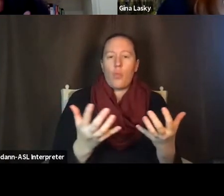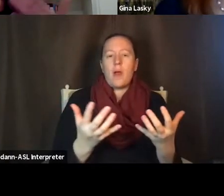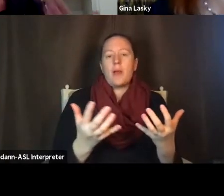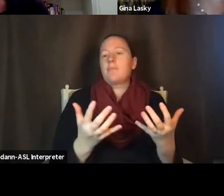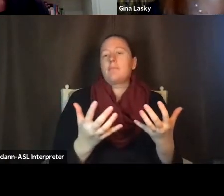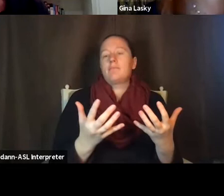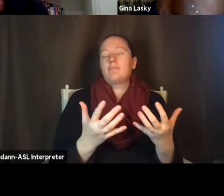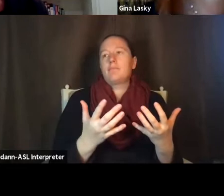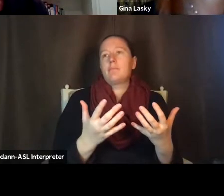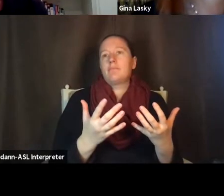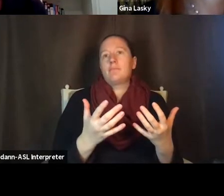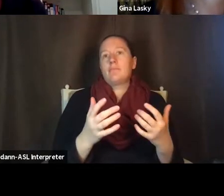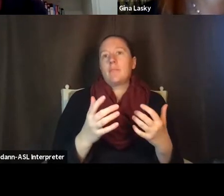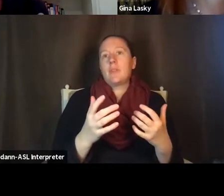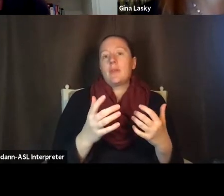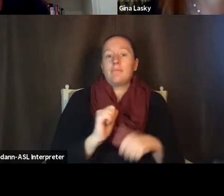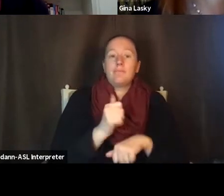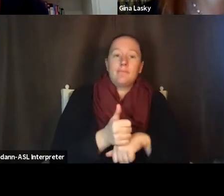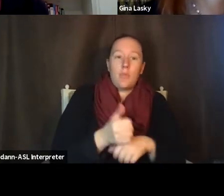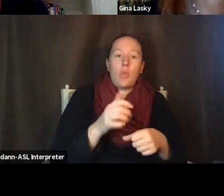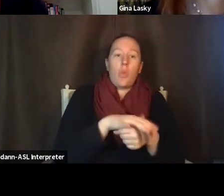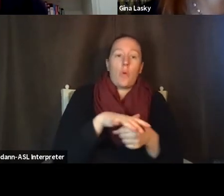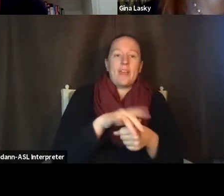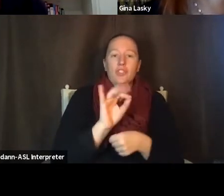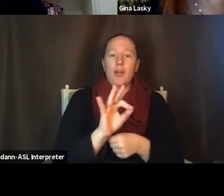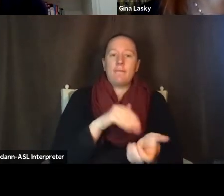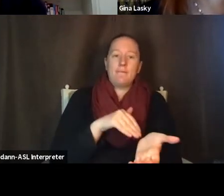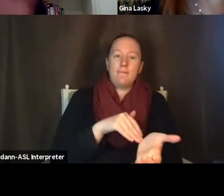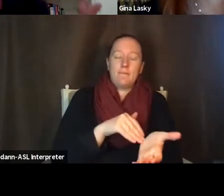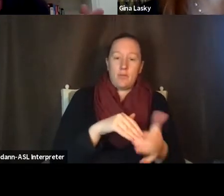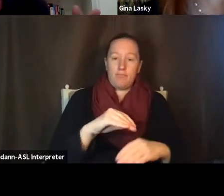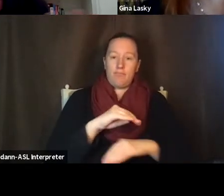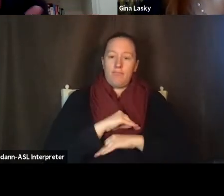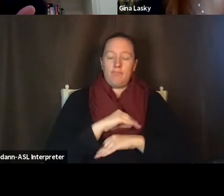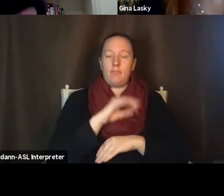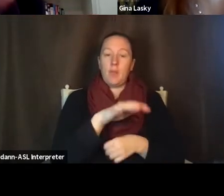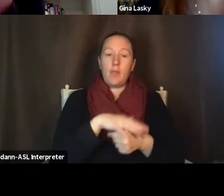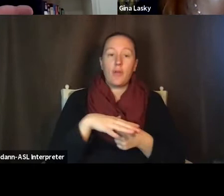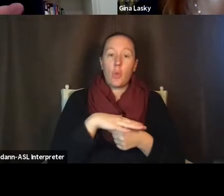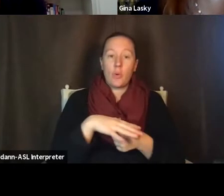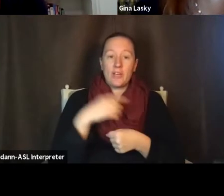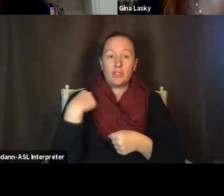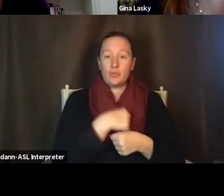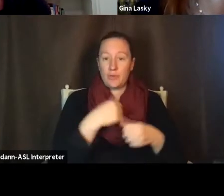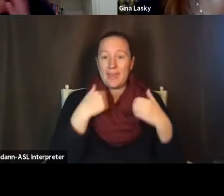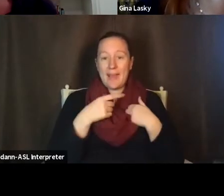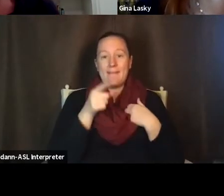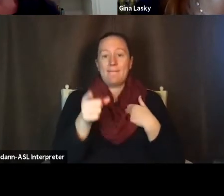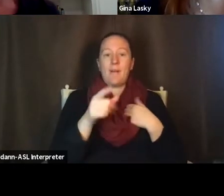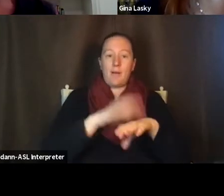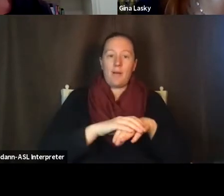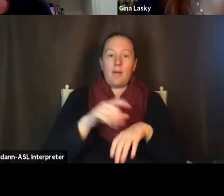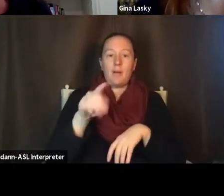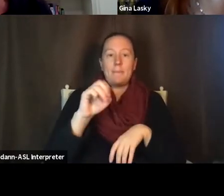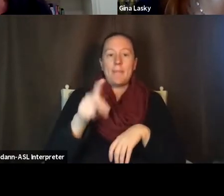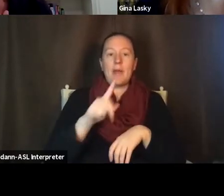locations meet the network adequacy standards. And what we found is that, the locations that we have here that are mapped here are all